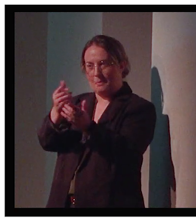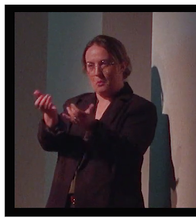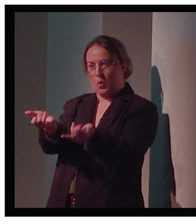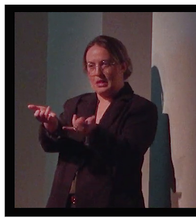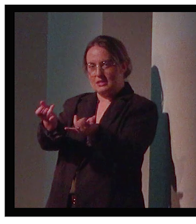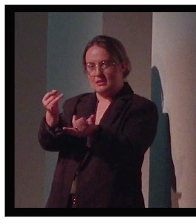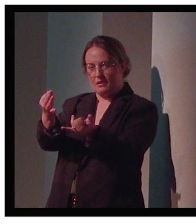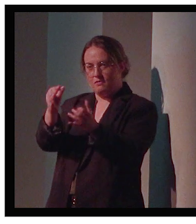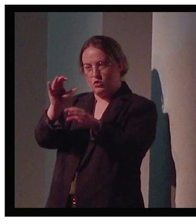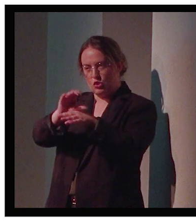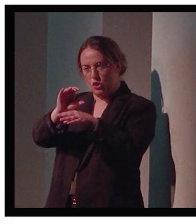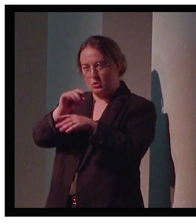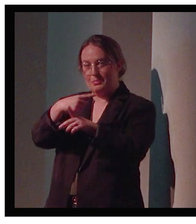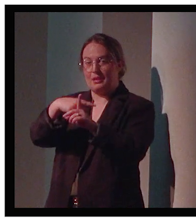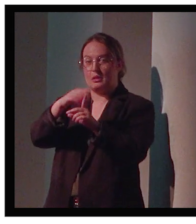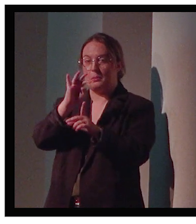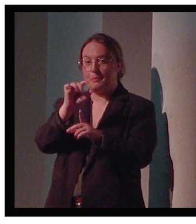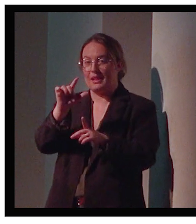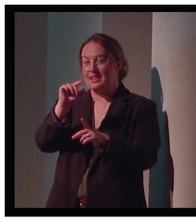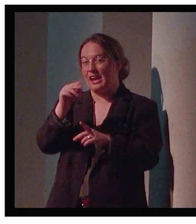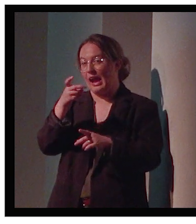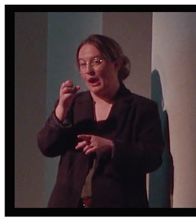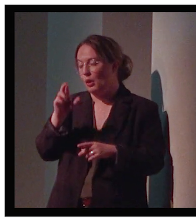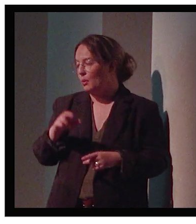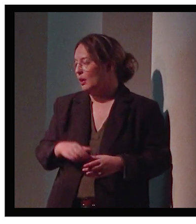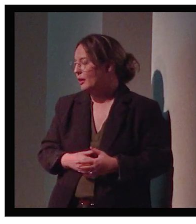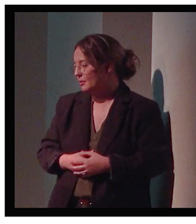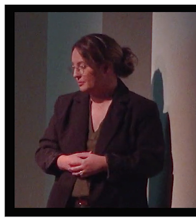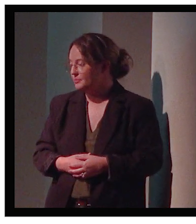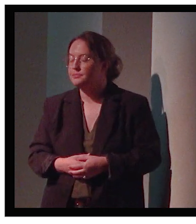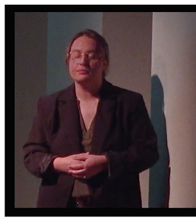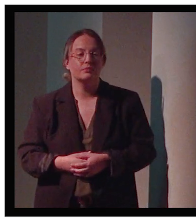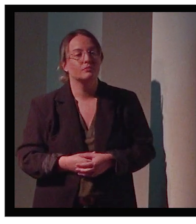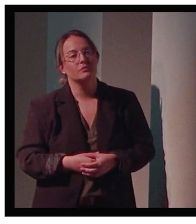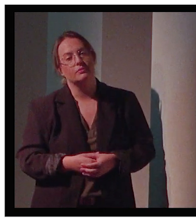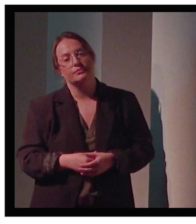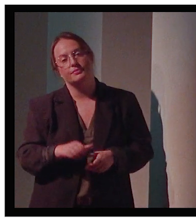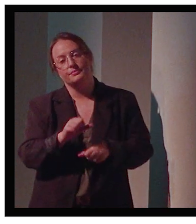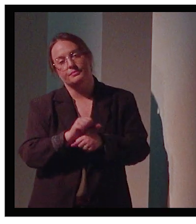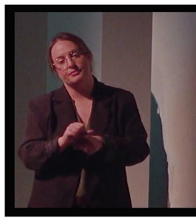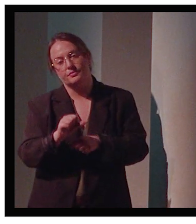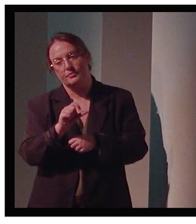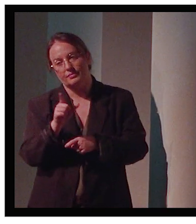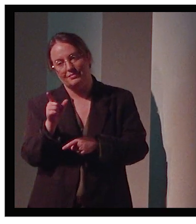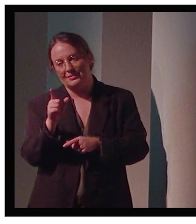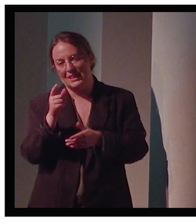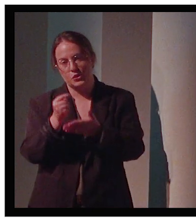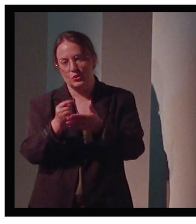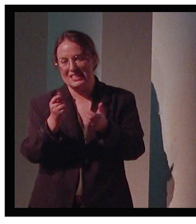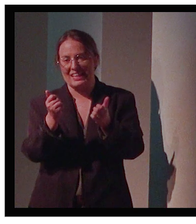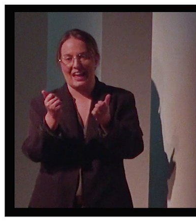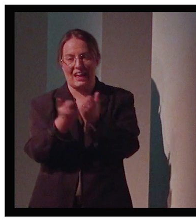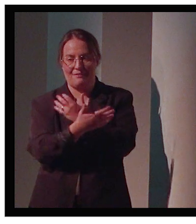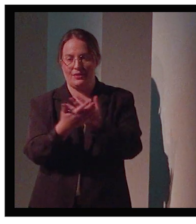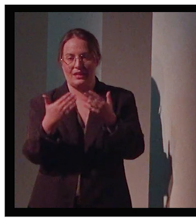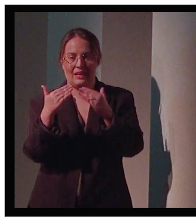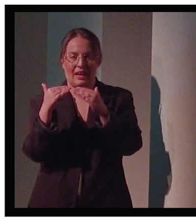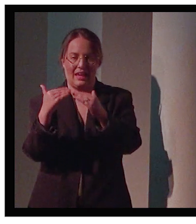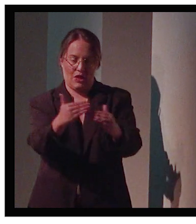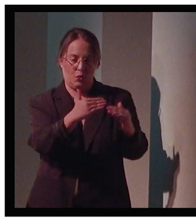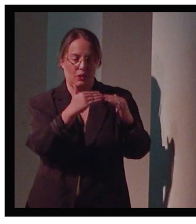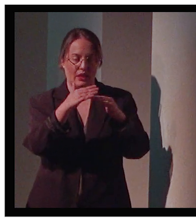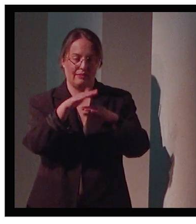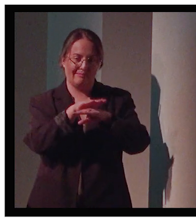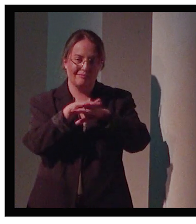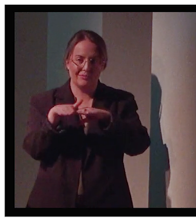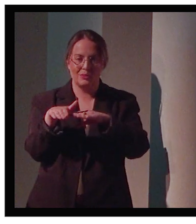like Pissarro, with whom he worked side by side in the 1870s, Cézanne treats everything equally on the canvas's